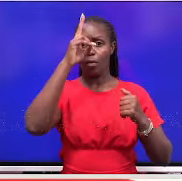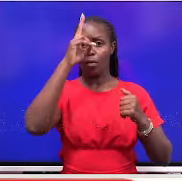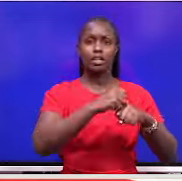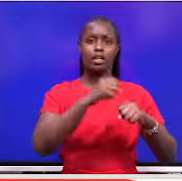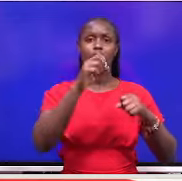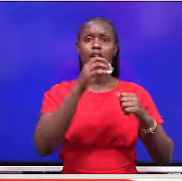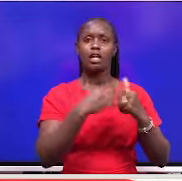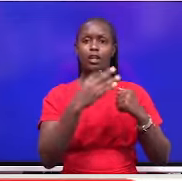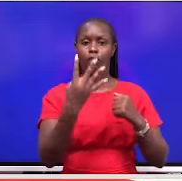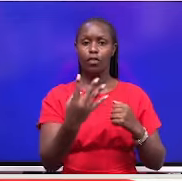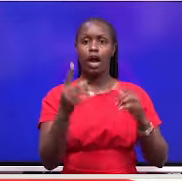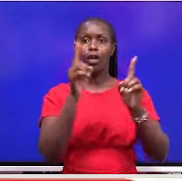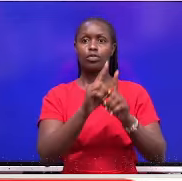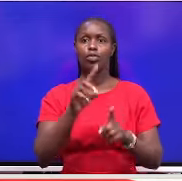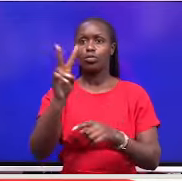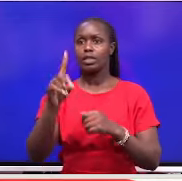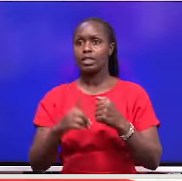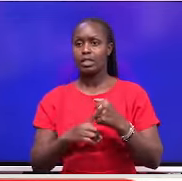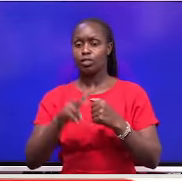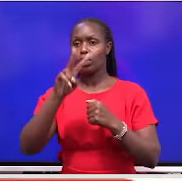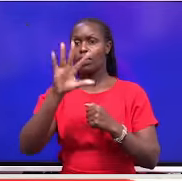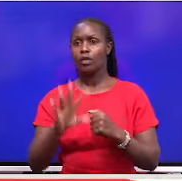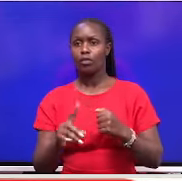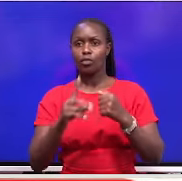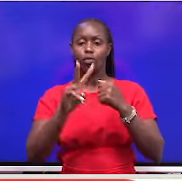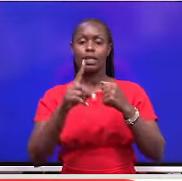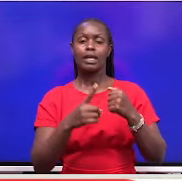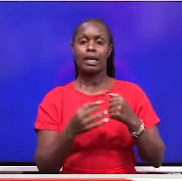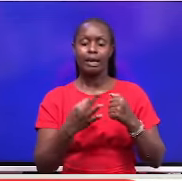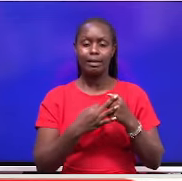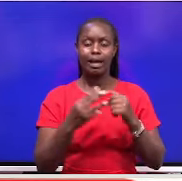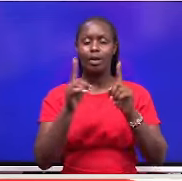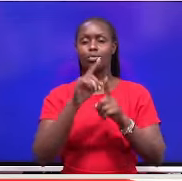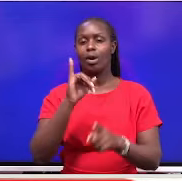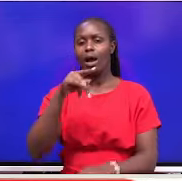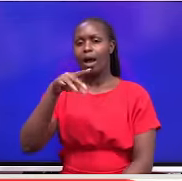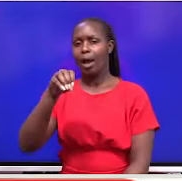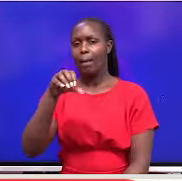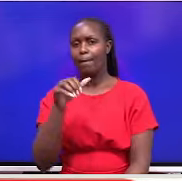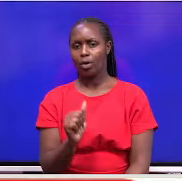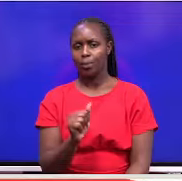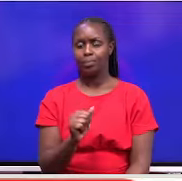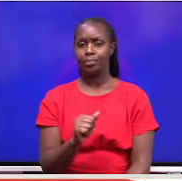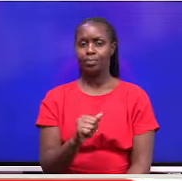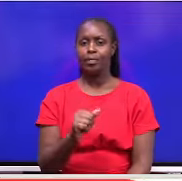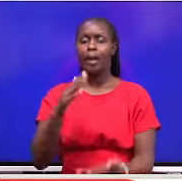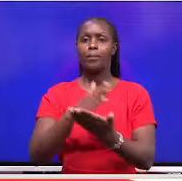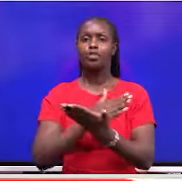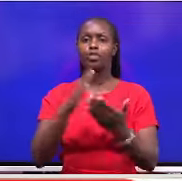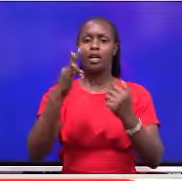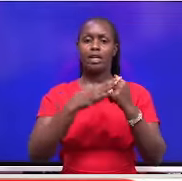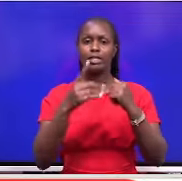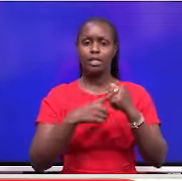Sections 25, 26, 27, 28, and 29 of the Police Oversighting Authority, Cap 86, shall apply.